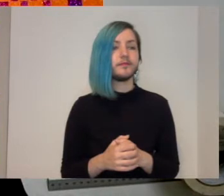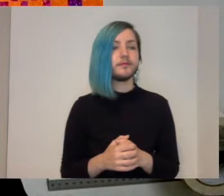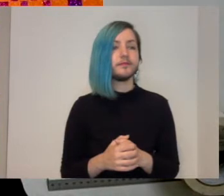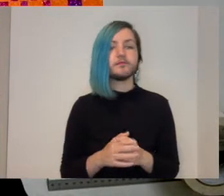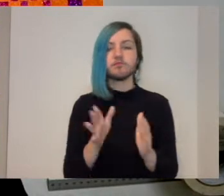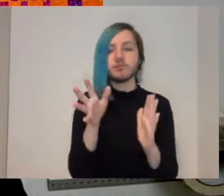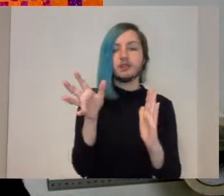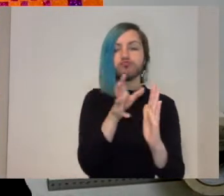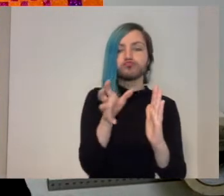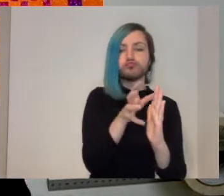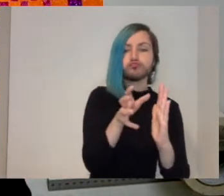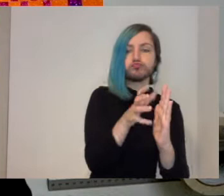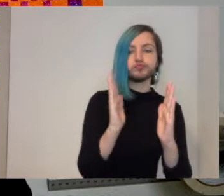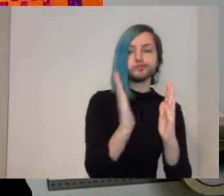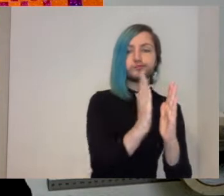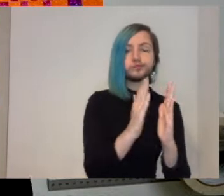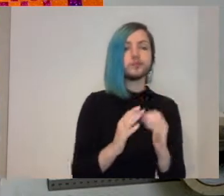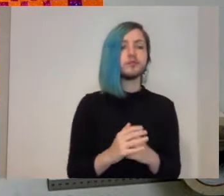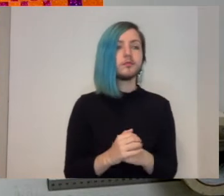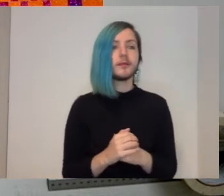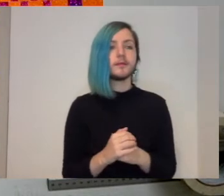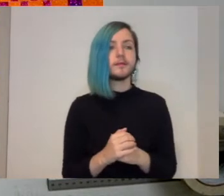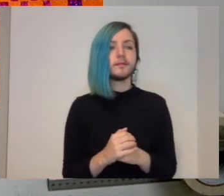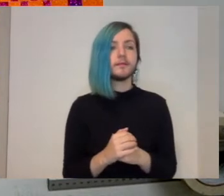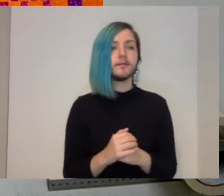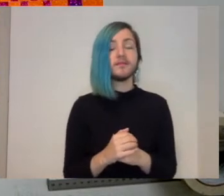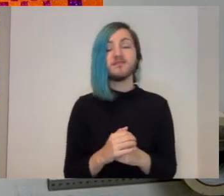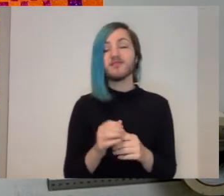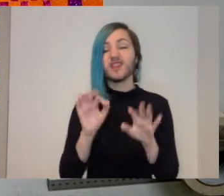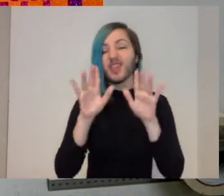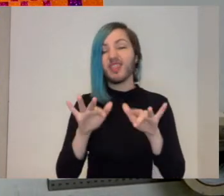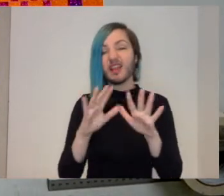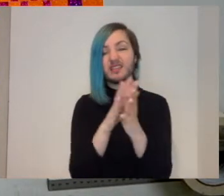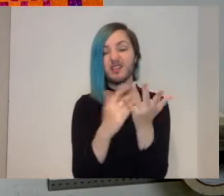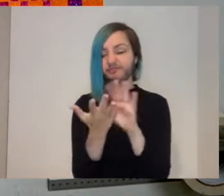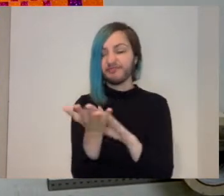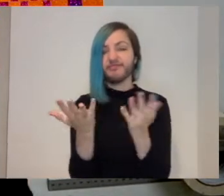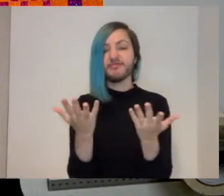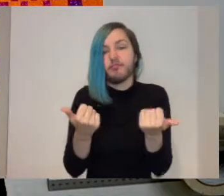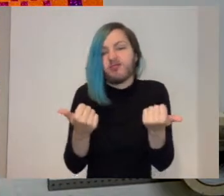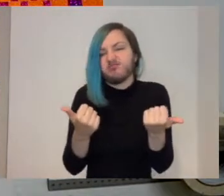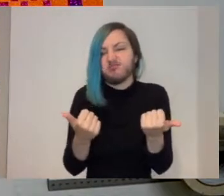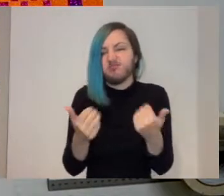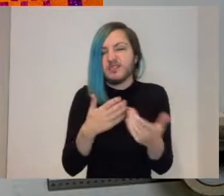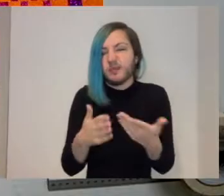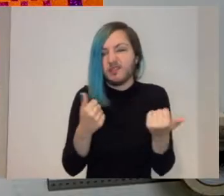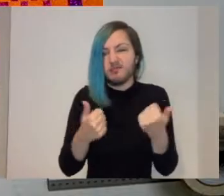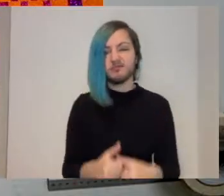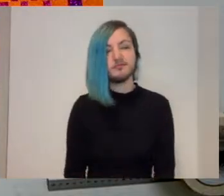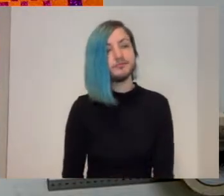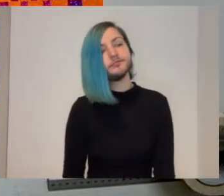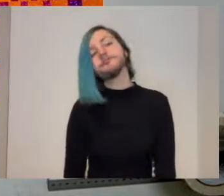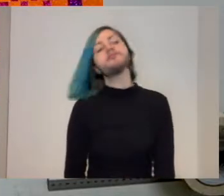And then just pull it along like that. You do get quite glittery on your hands, but doesn't matter. And